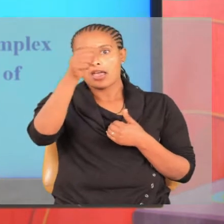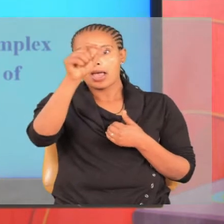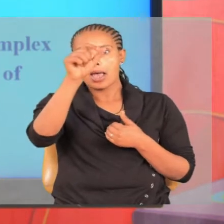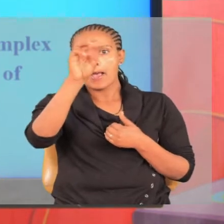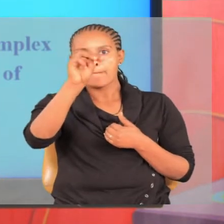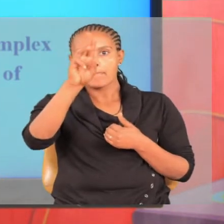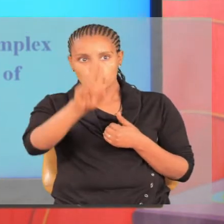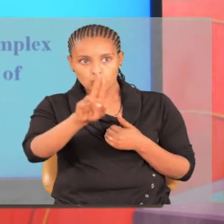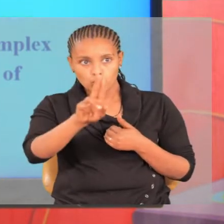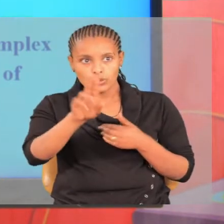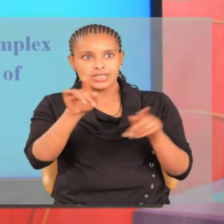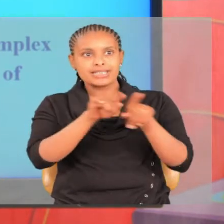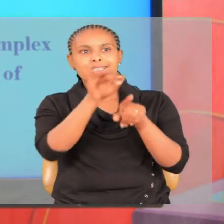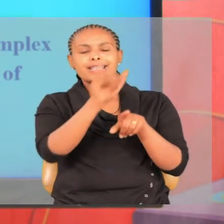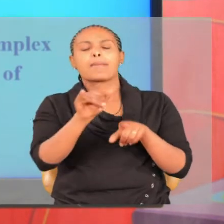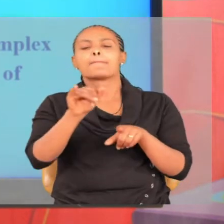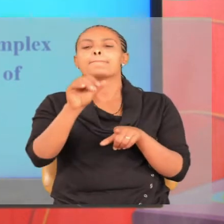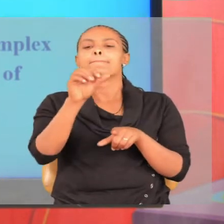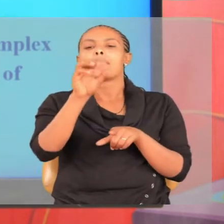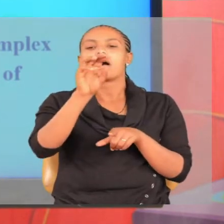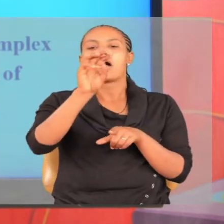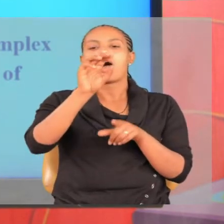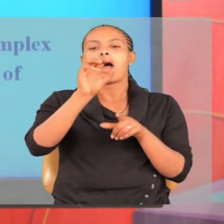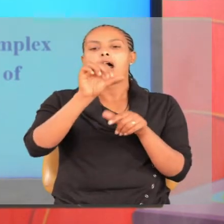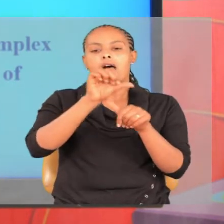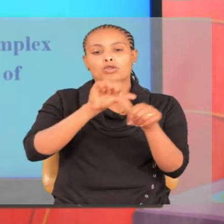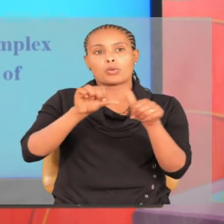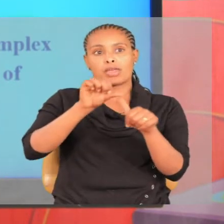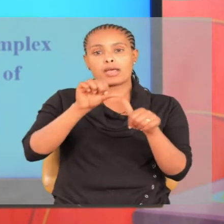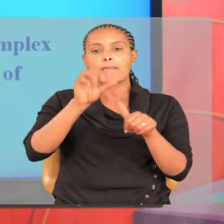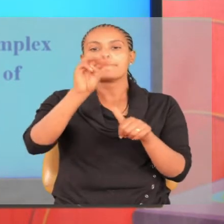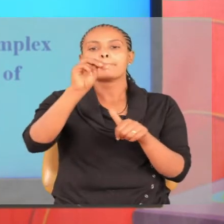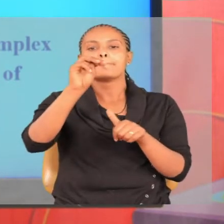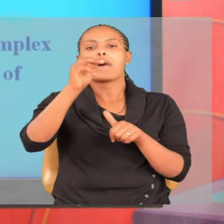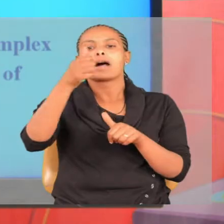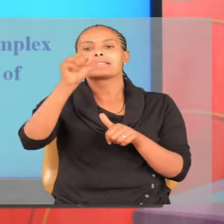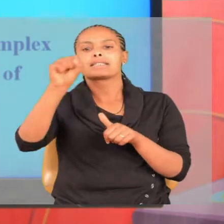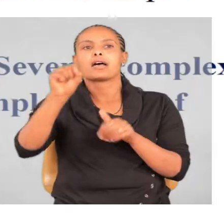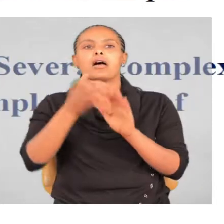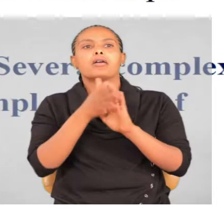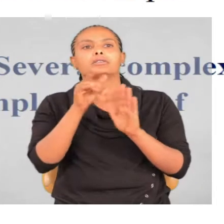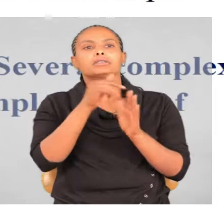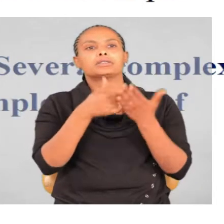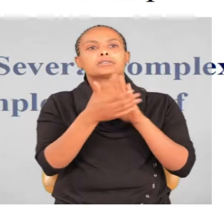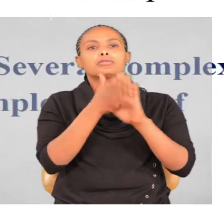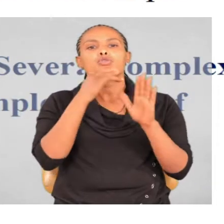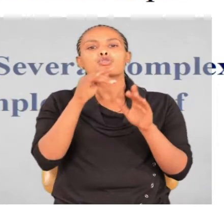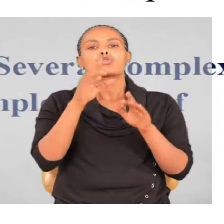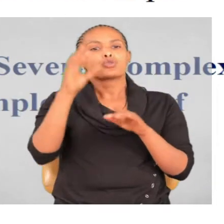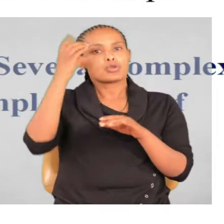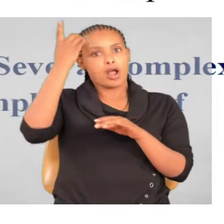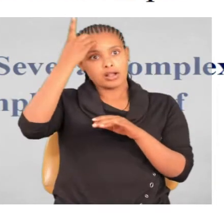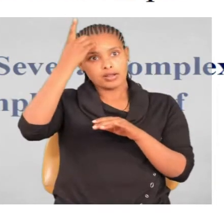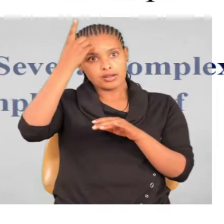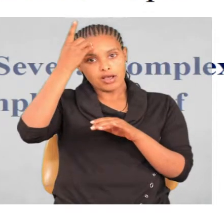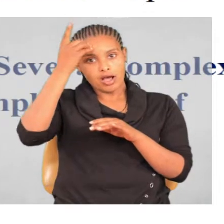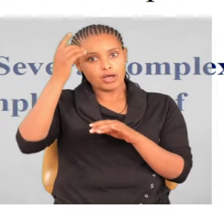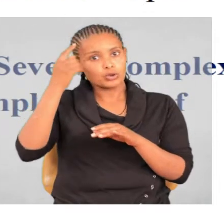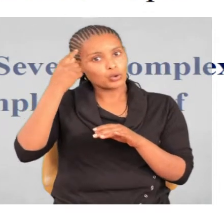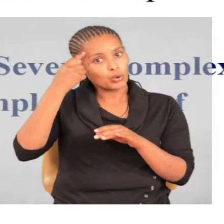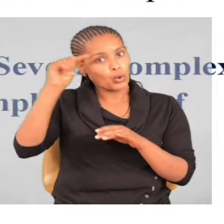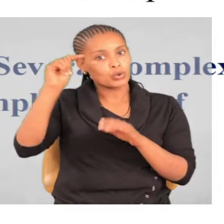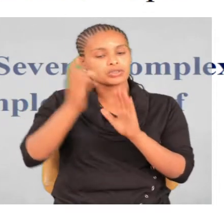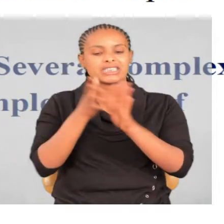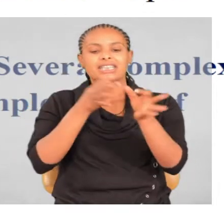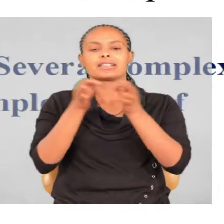same atomic mass. These atoms are known as isobars. John Dalton atomic theory